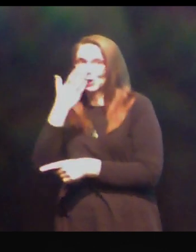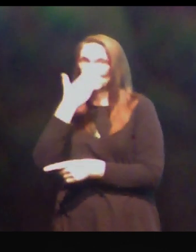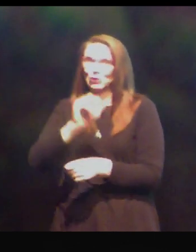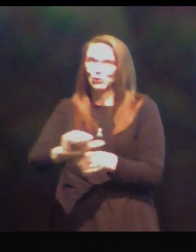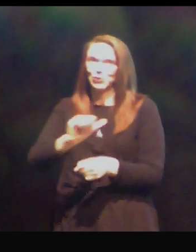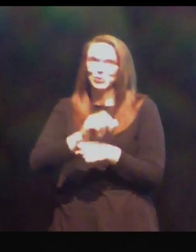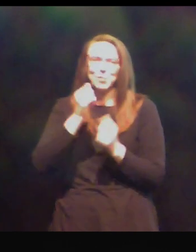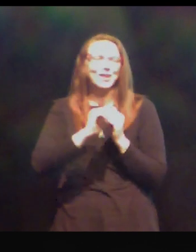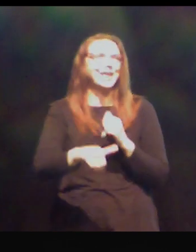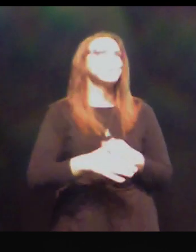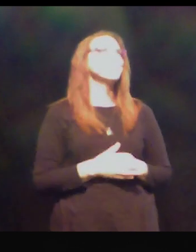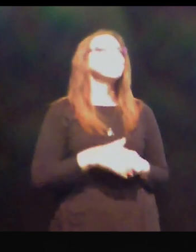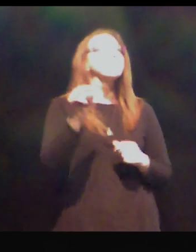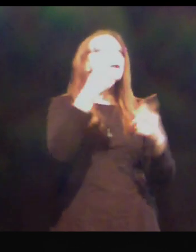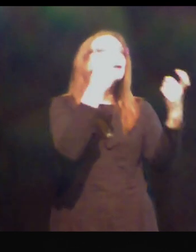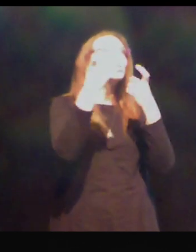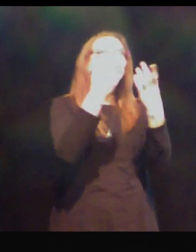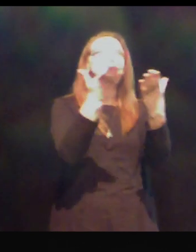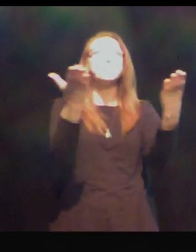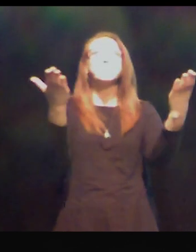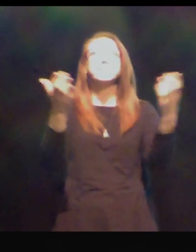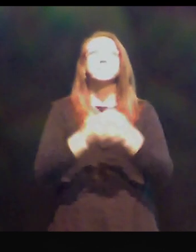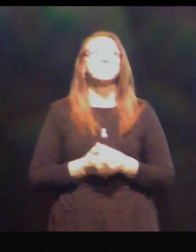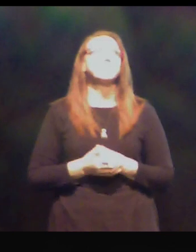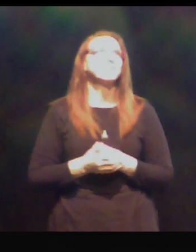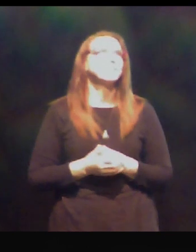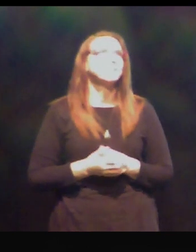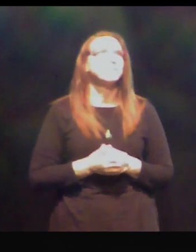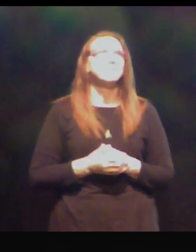done. Thank you. Any questions for the audience?